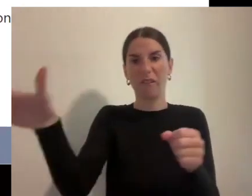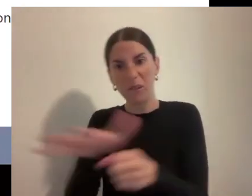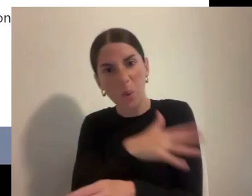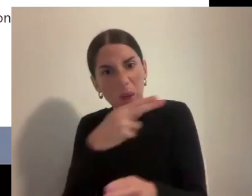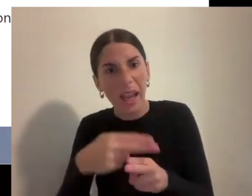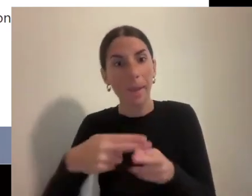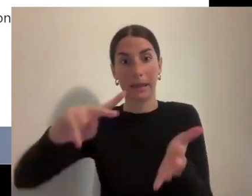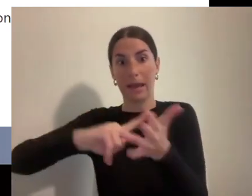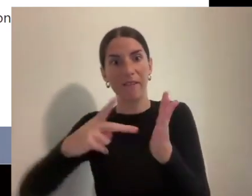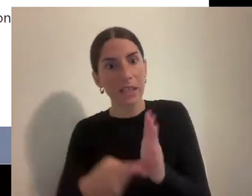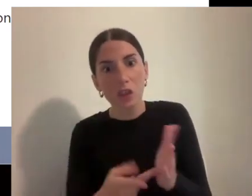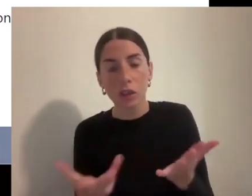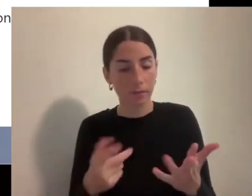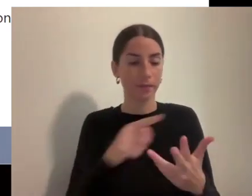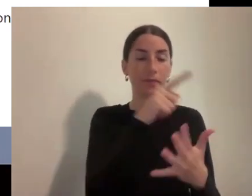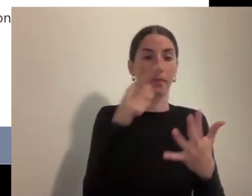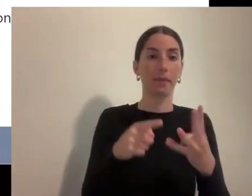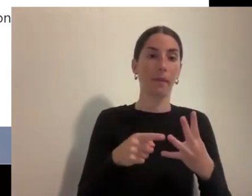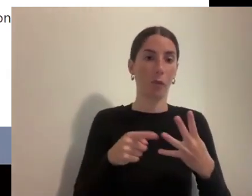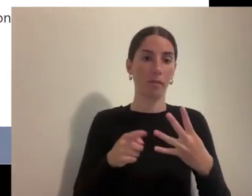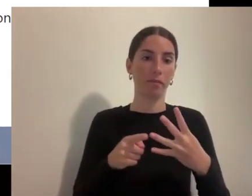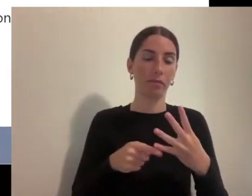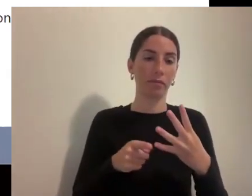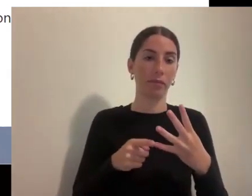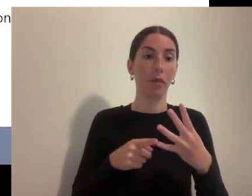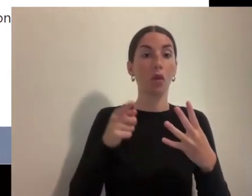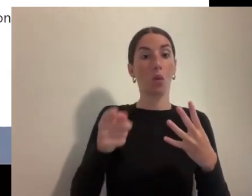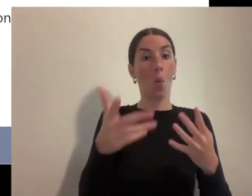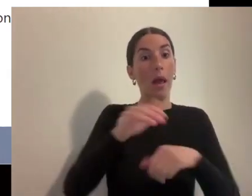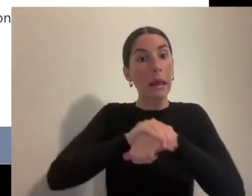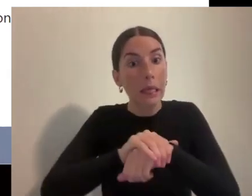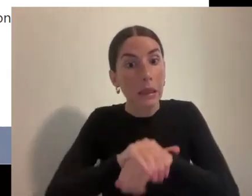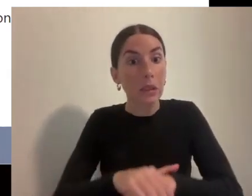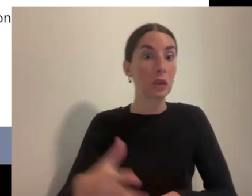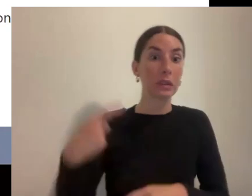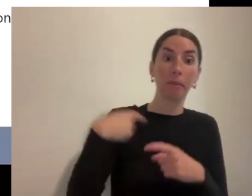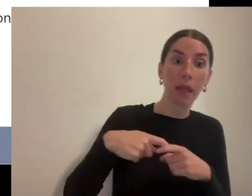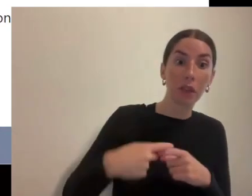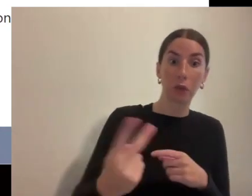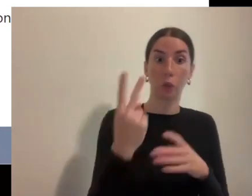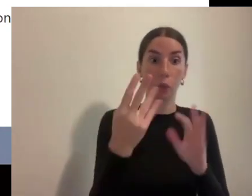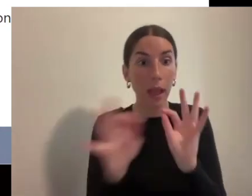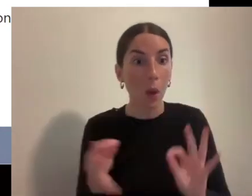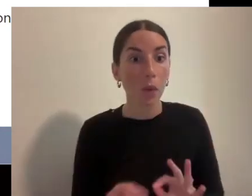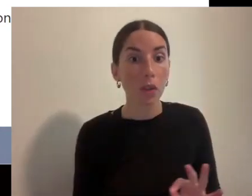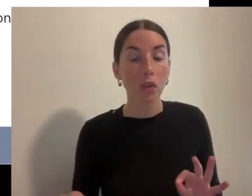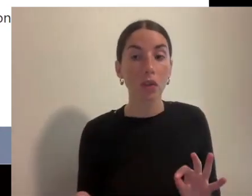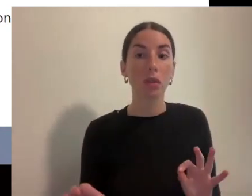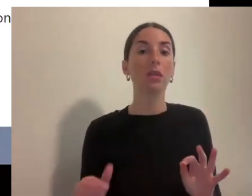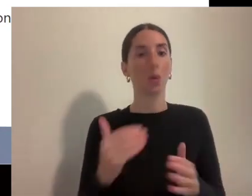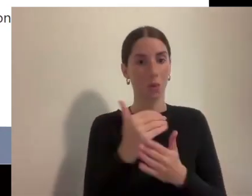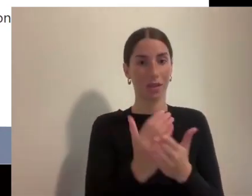on? Language. Do I want the glossary to be in English, in Spanish, or bilingual? And I see that some of you